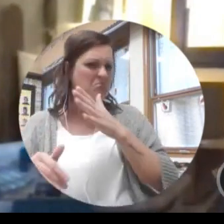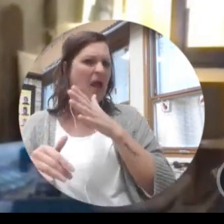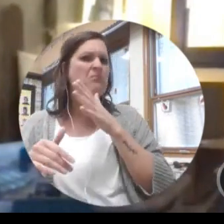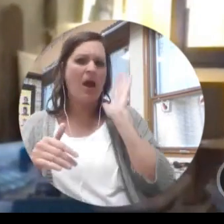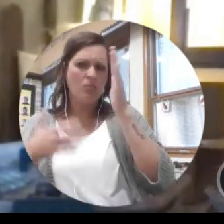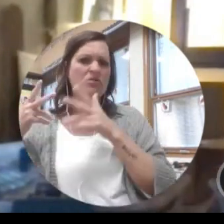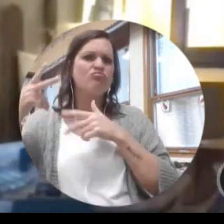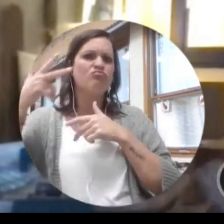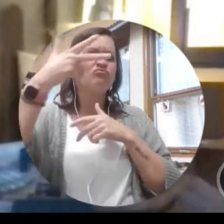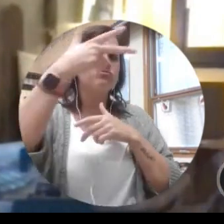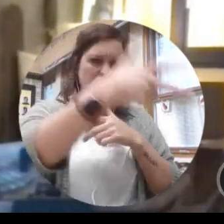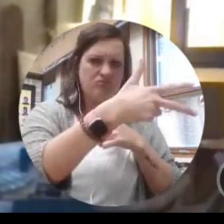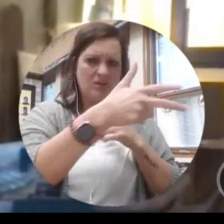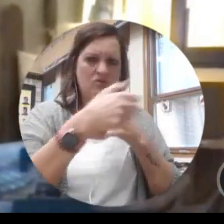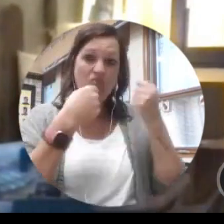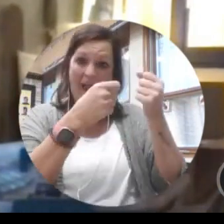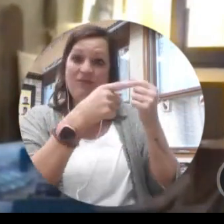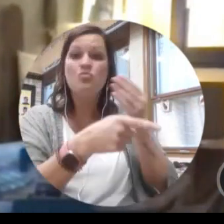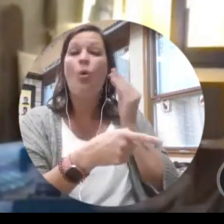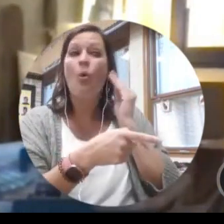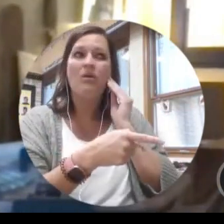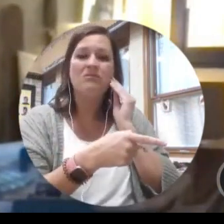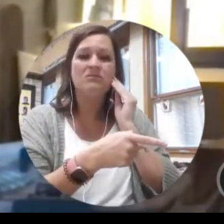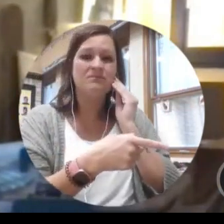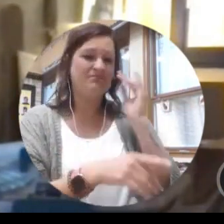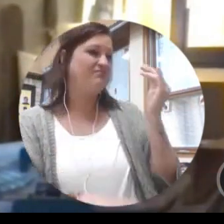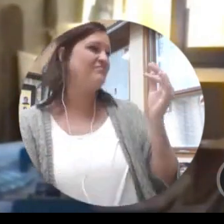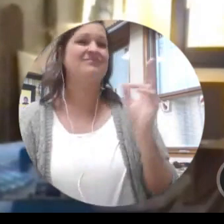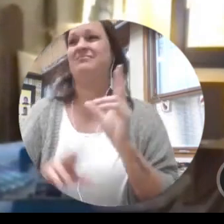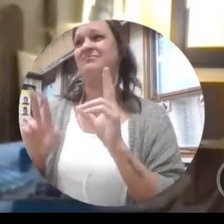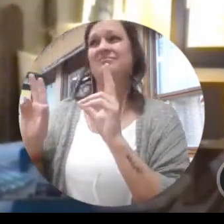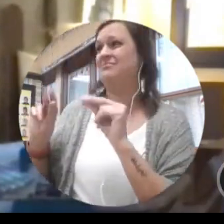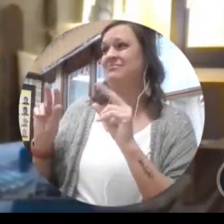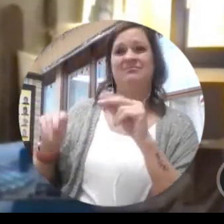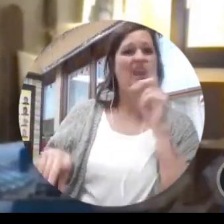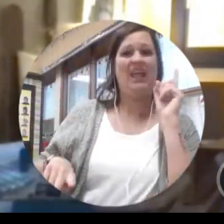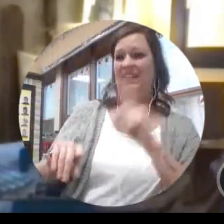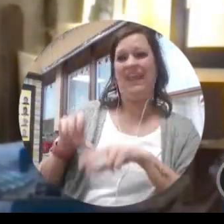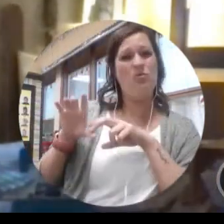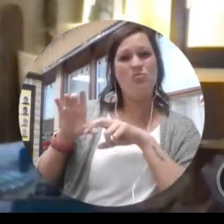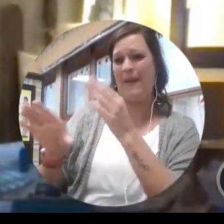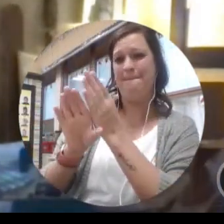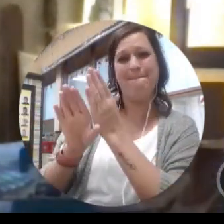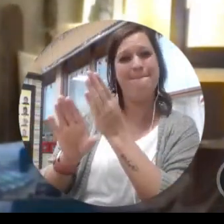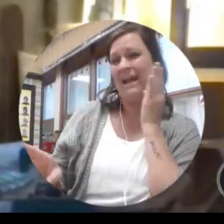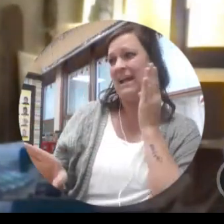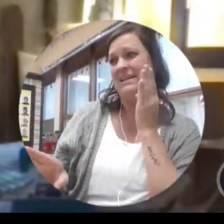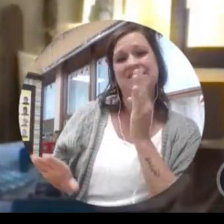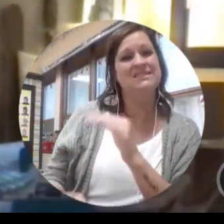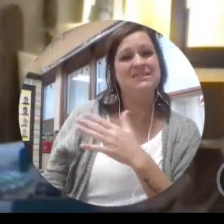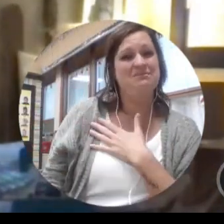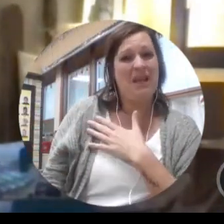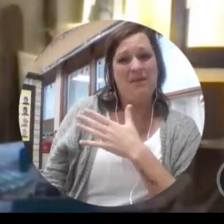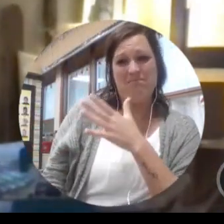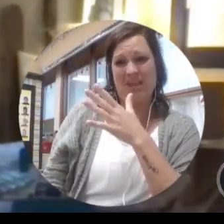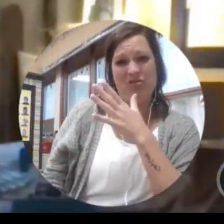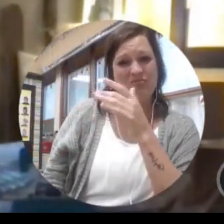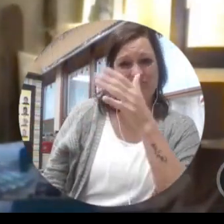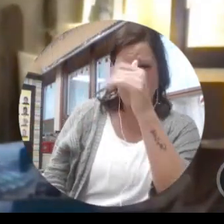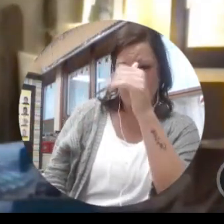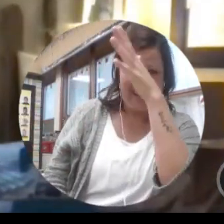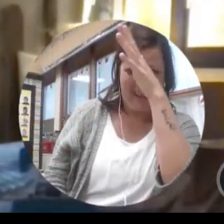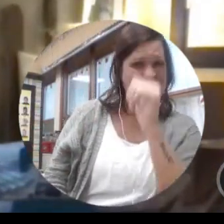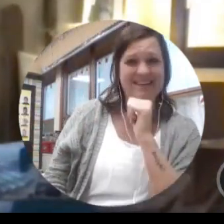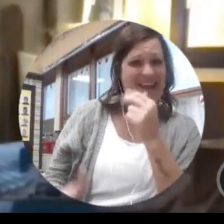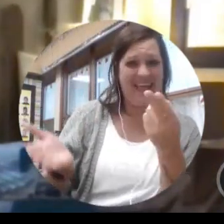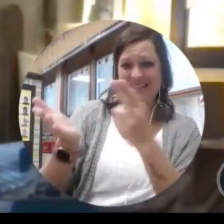"You can't just take someone else's bus," Iris said. Leah nodded. "You have to bring a permission slip from home and give it to the bus office first